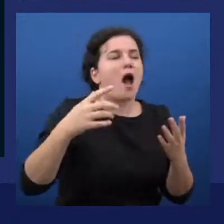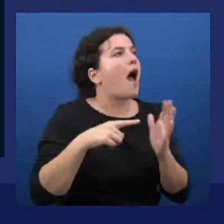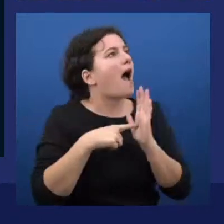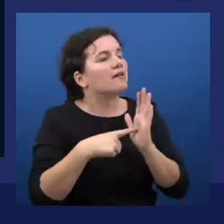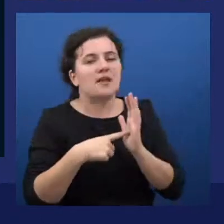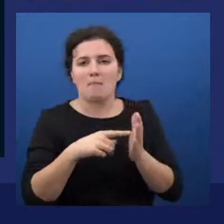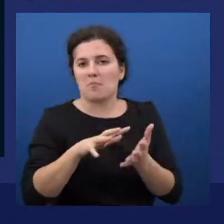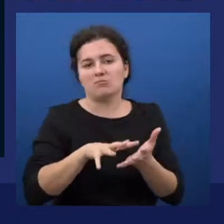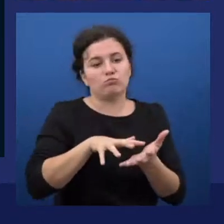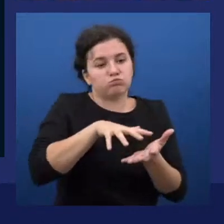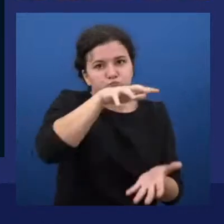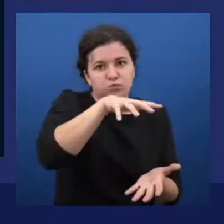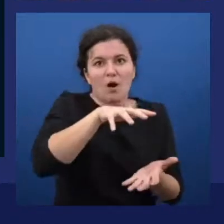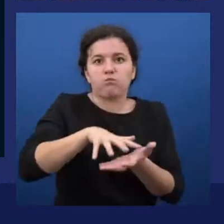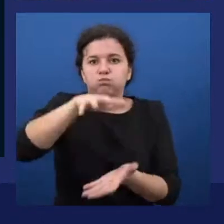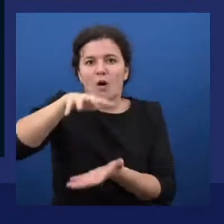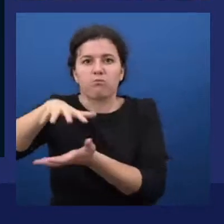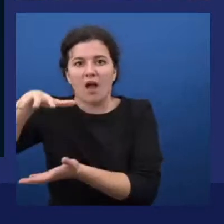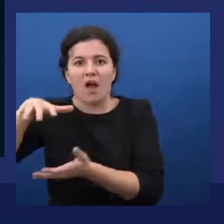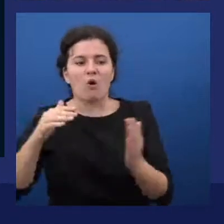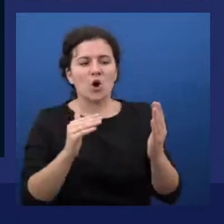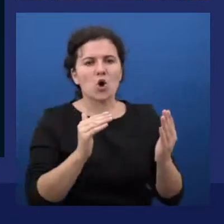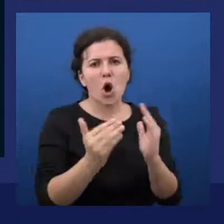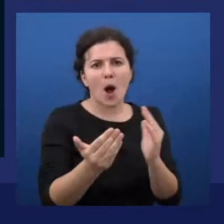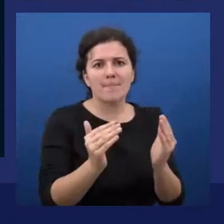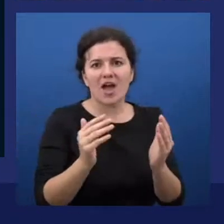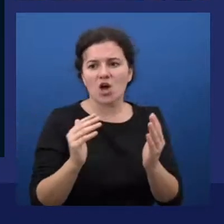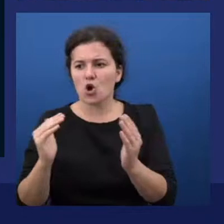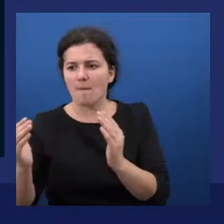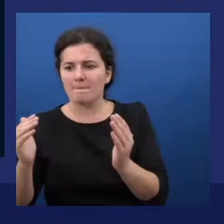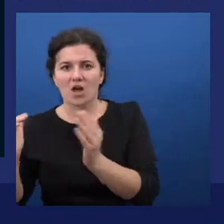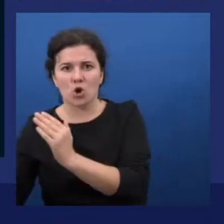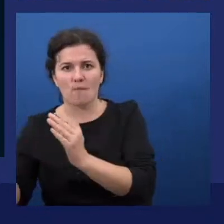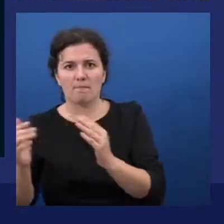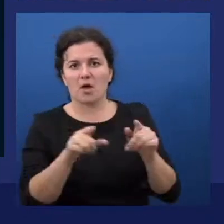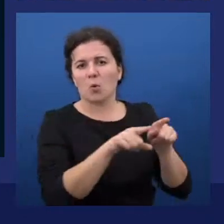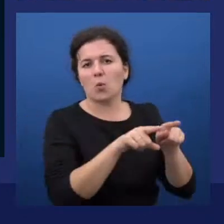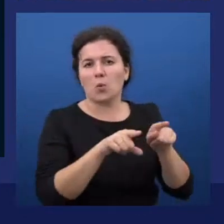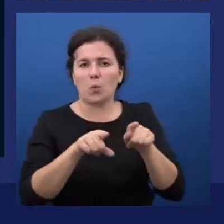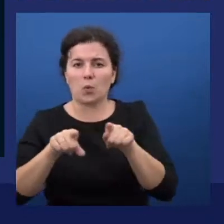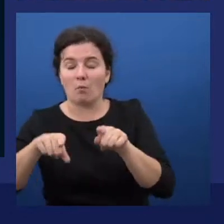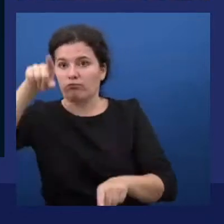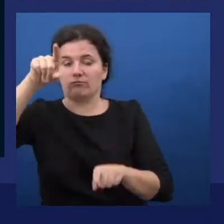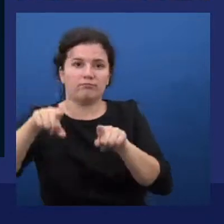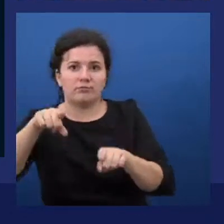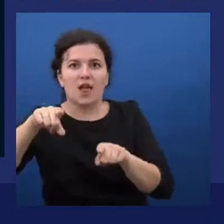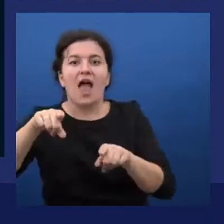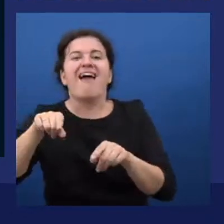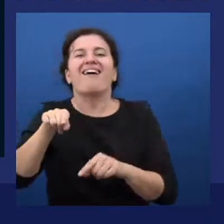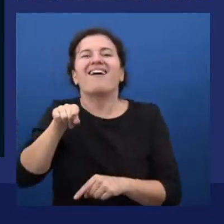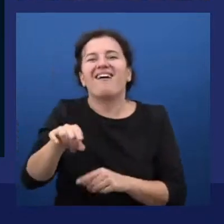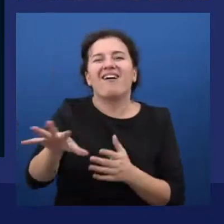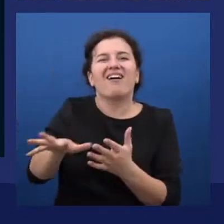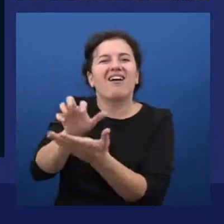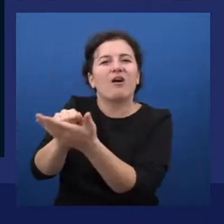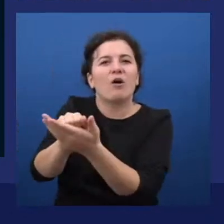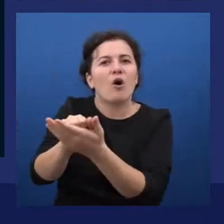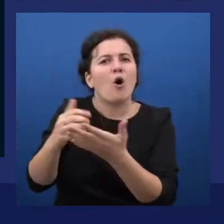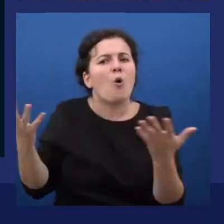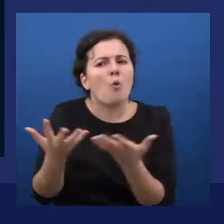time, and then you upload that batch to that service and figure out if anything happened